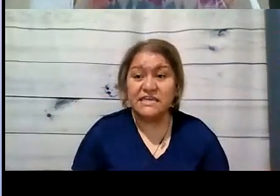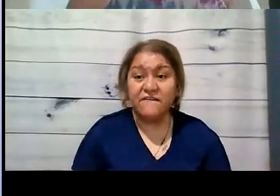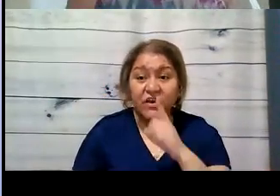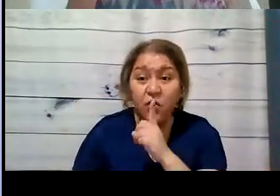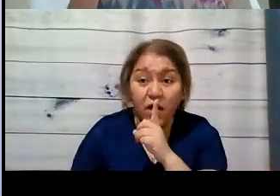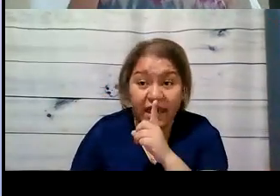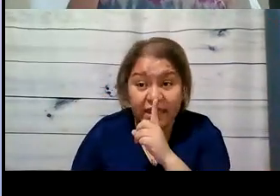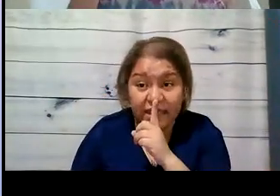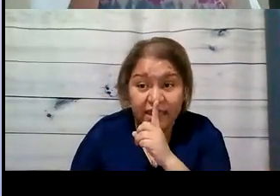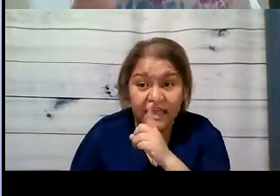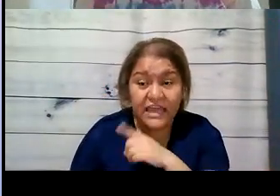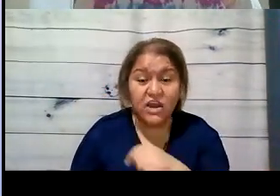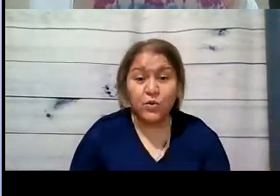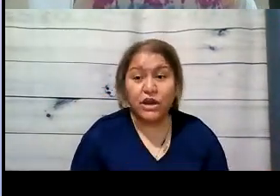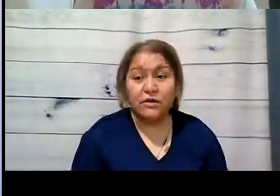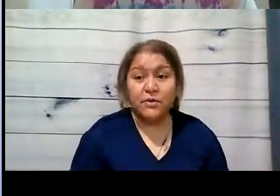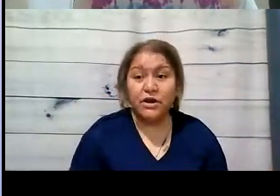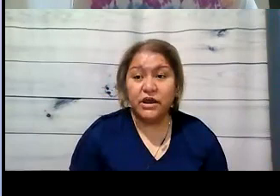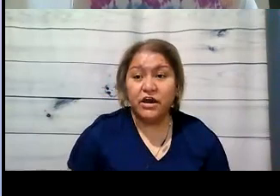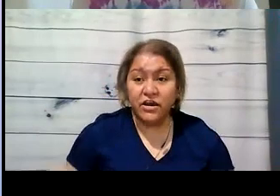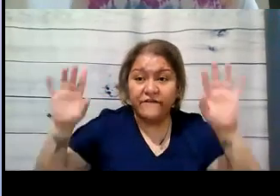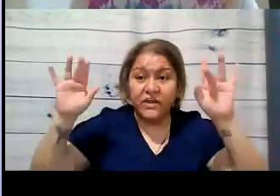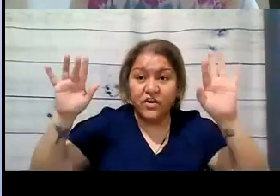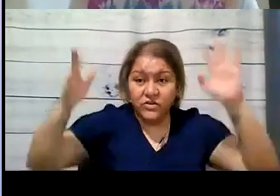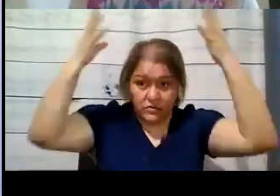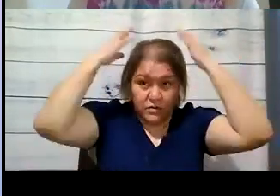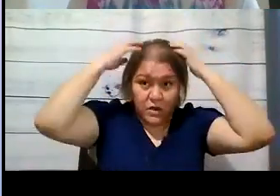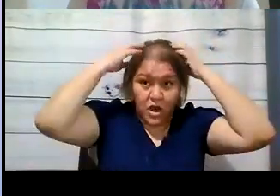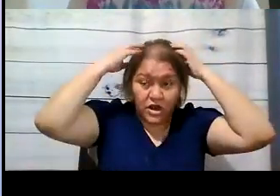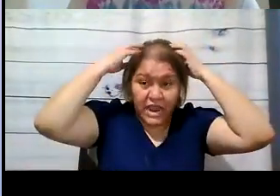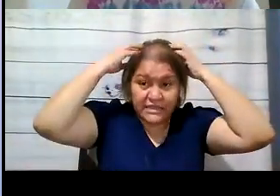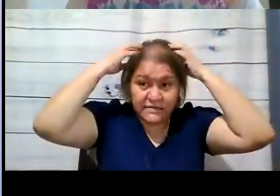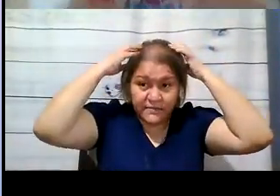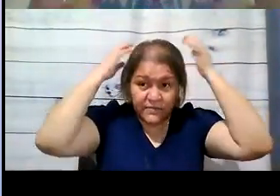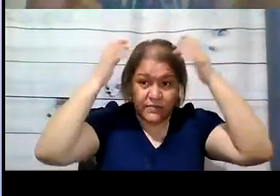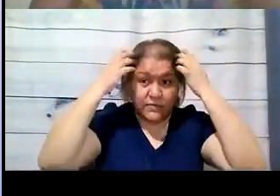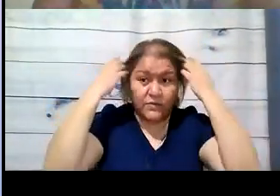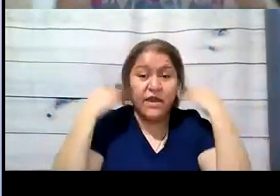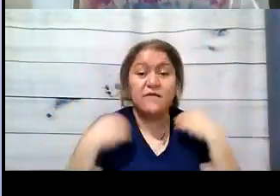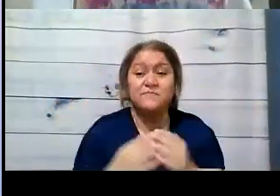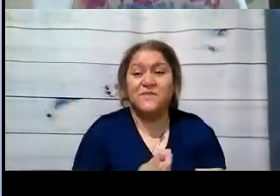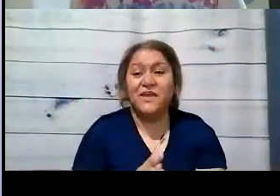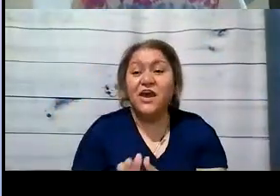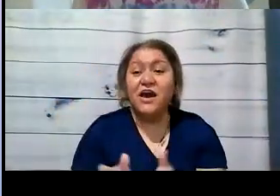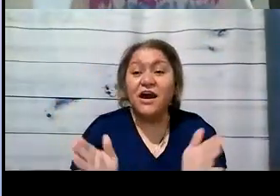can sing it very quietly. And we're going to put our fingers on our heads.